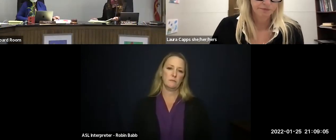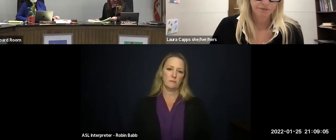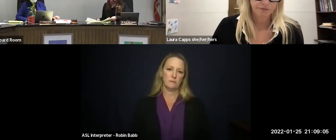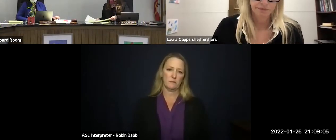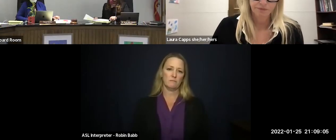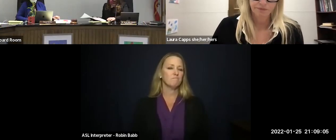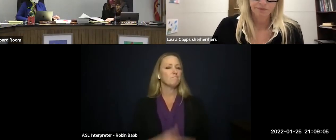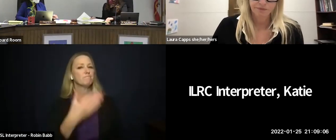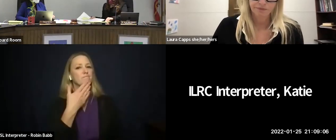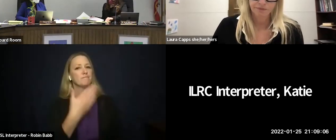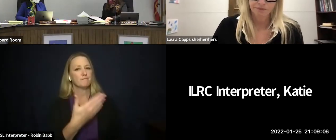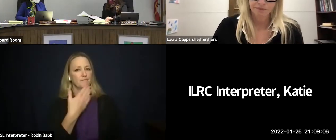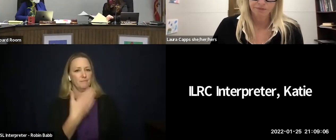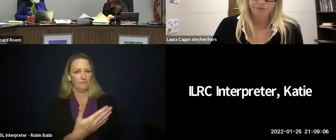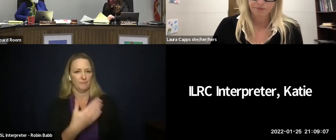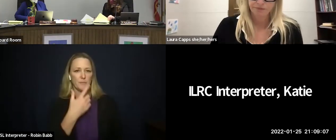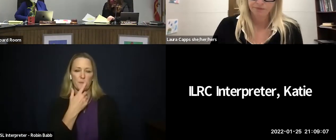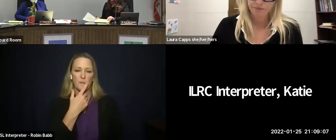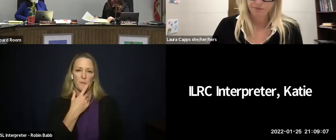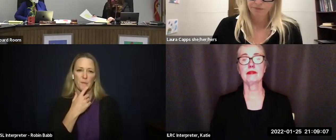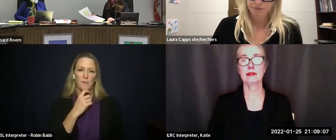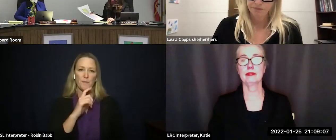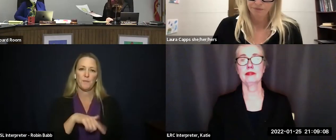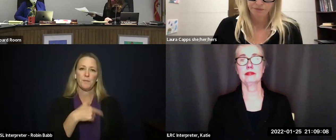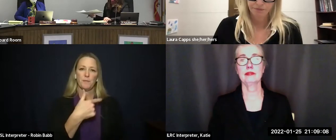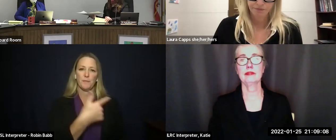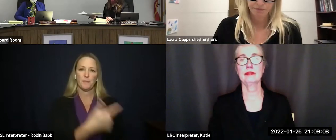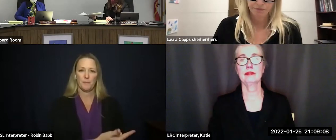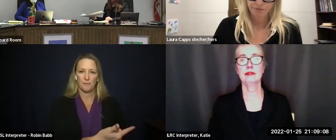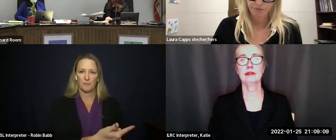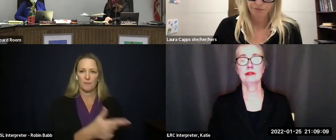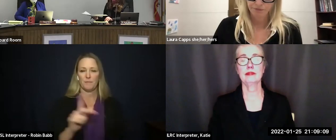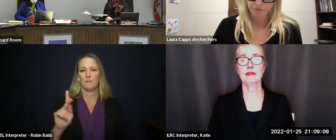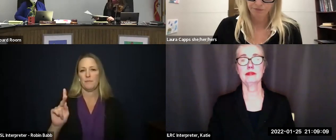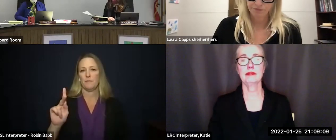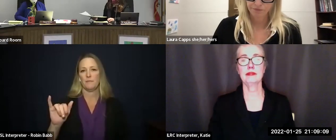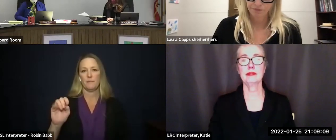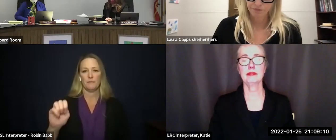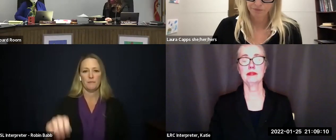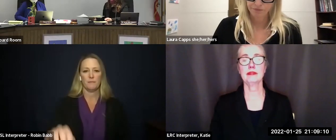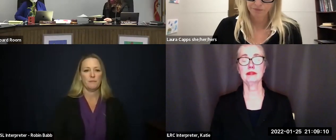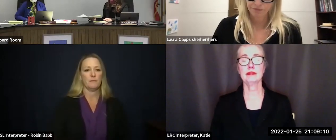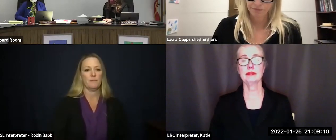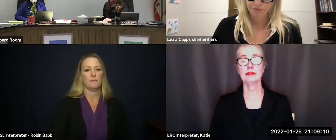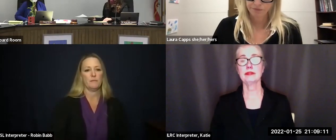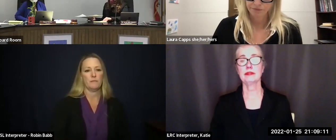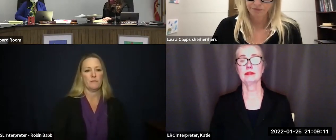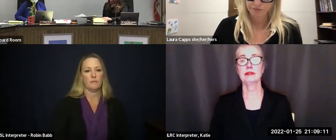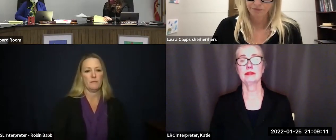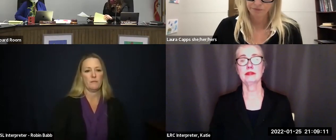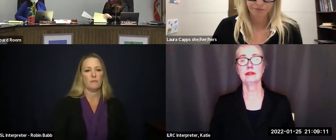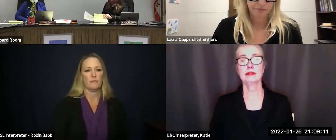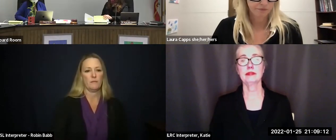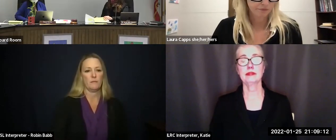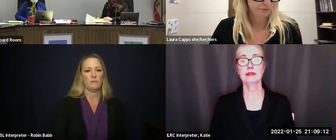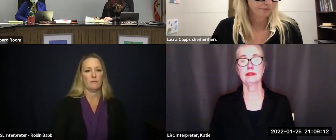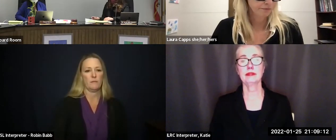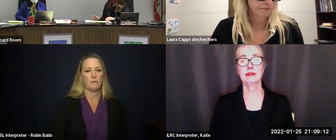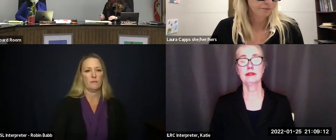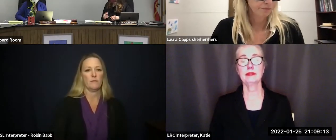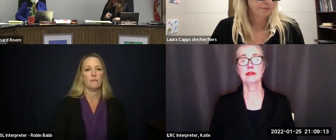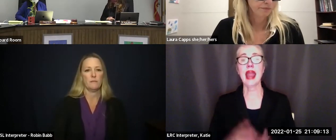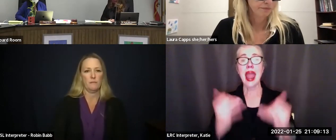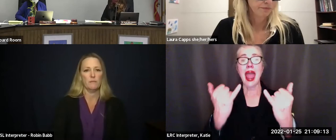thank you miss capps at this time we would like to look at you know being prepared to make a